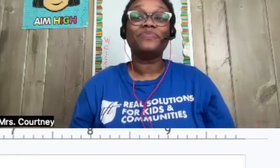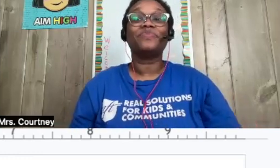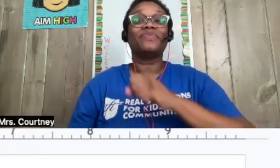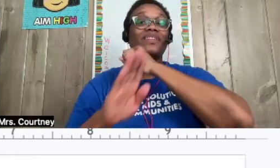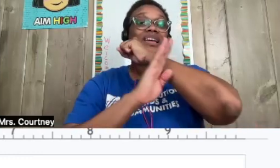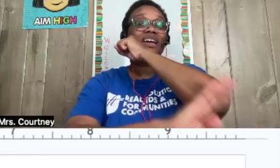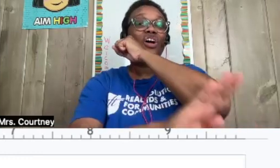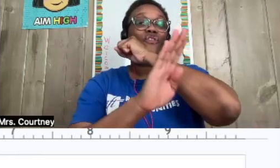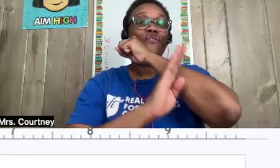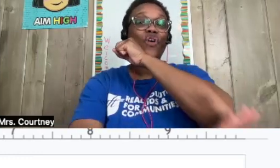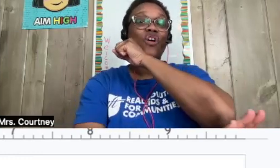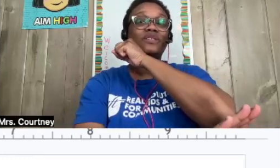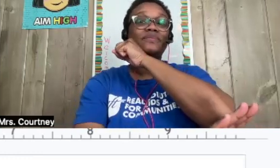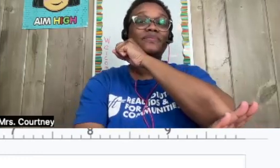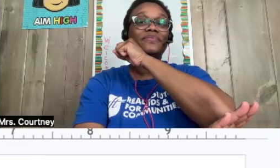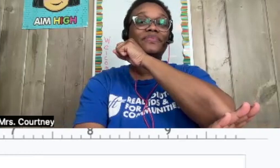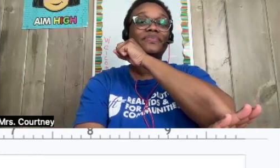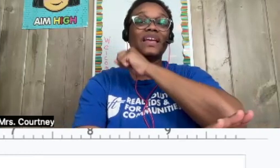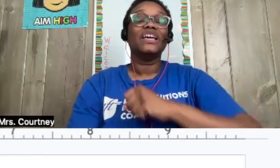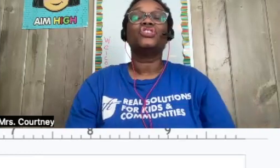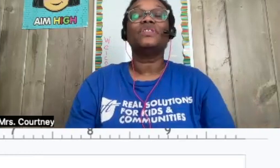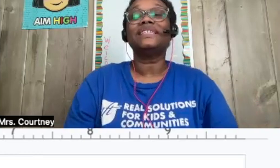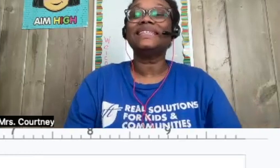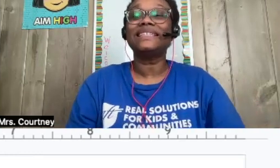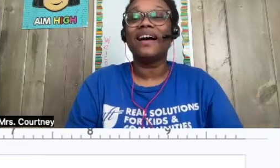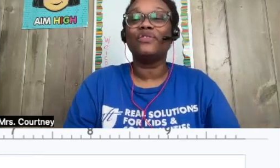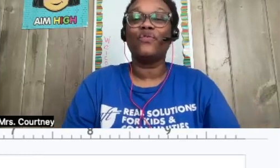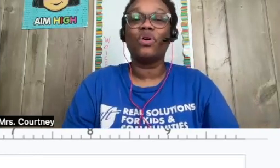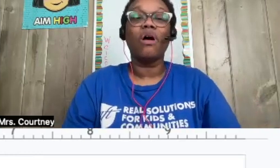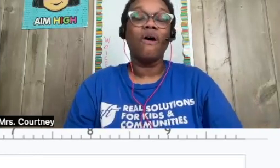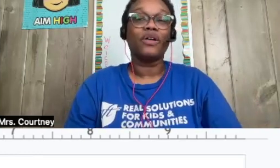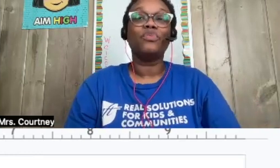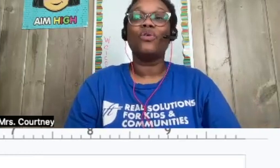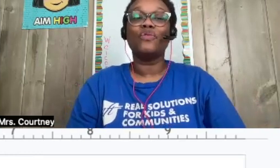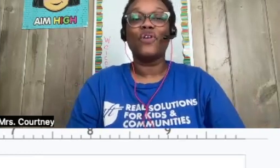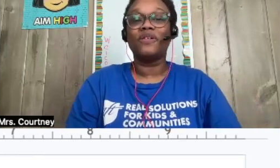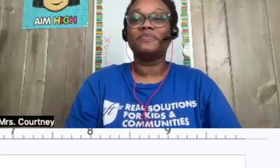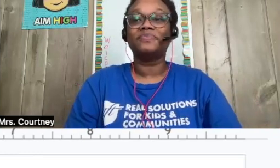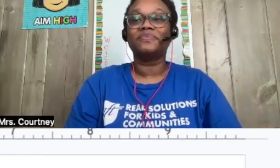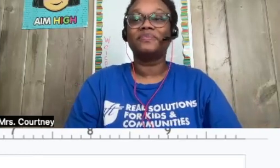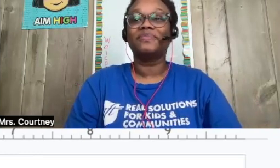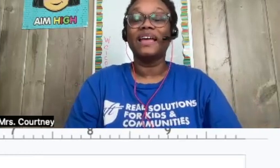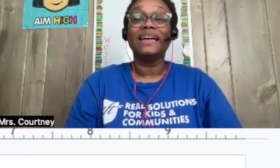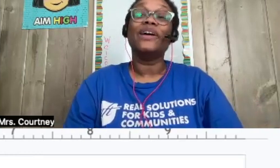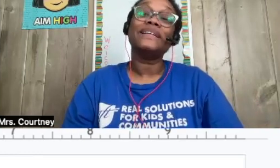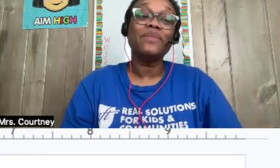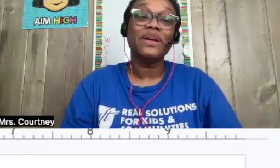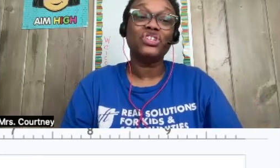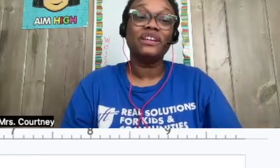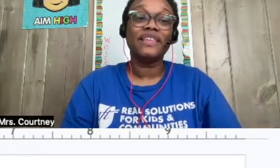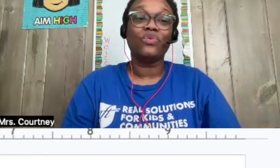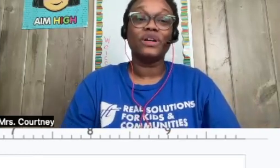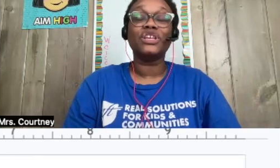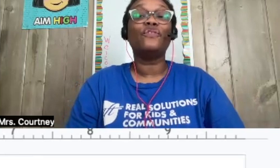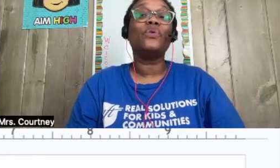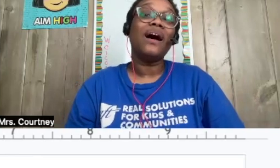that? Fall. So this is the sign for autumn or fall. Now, as I